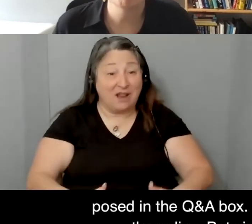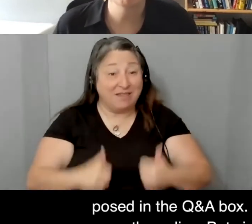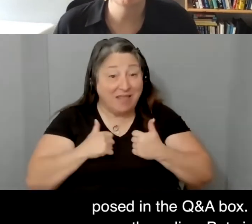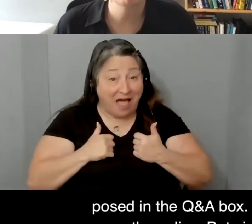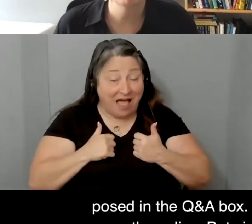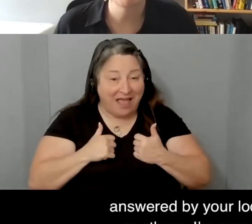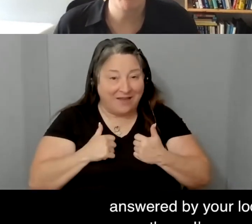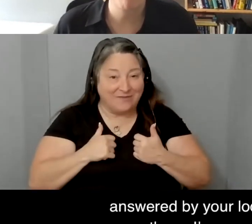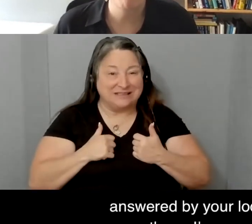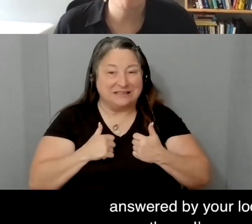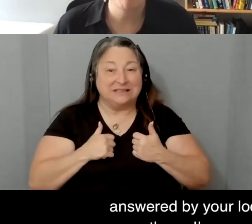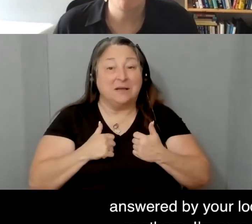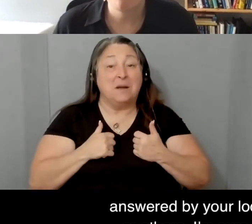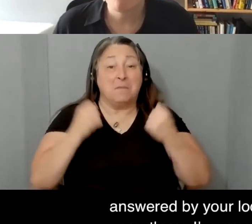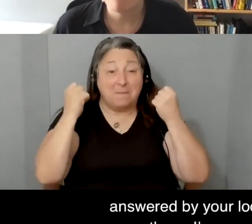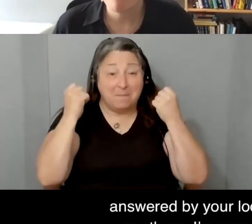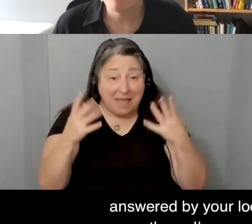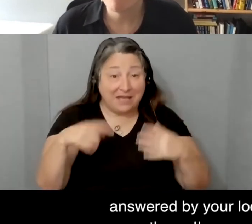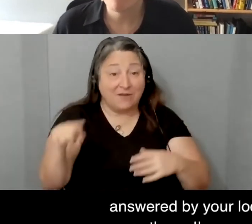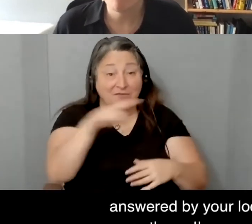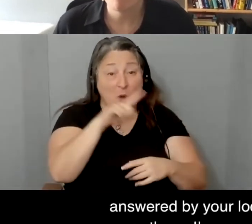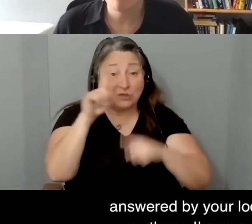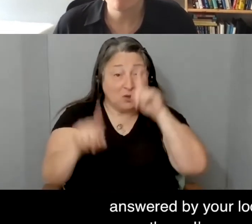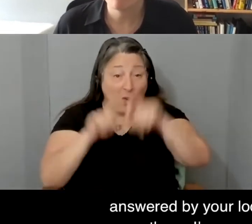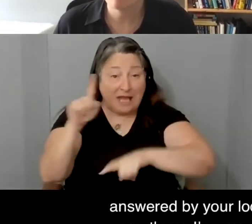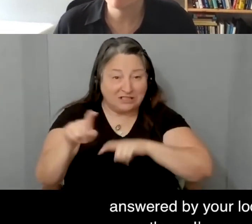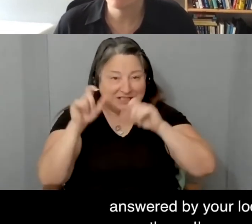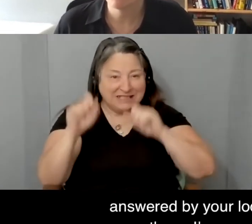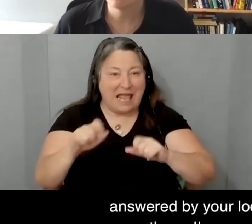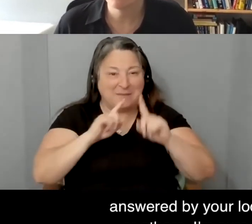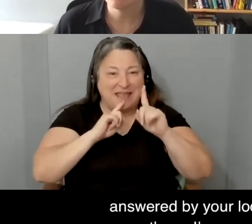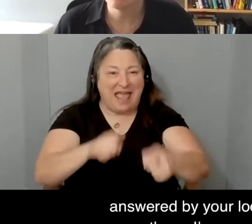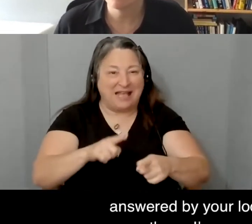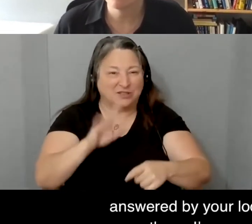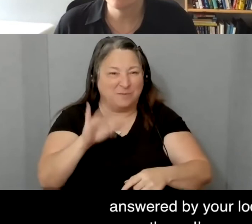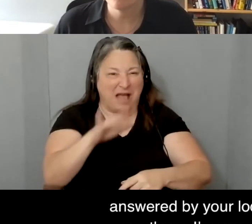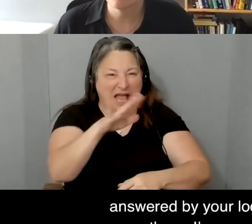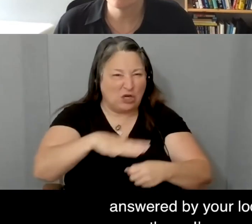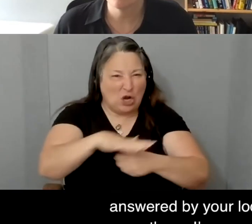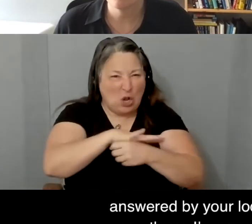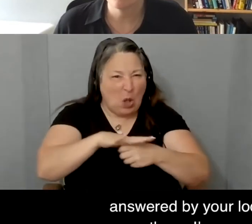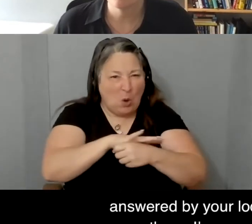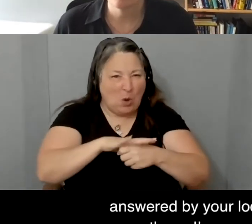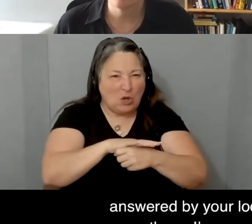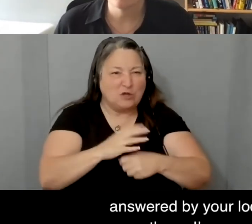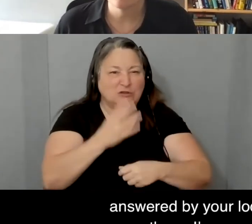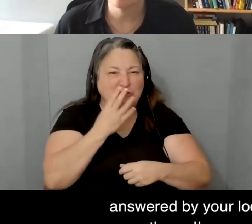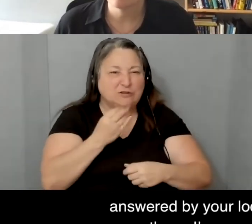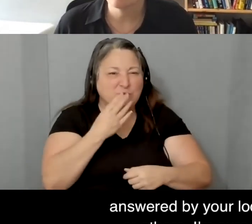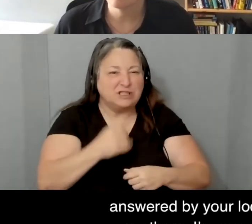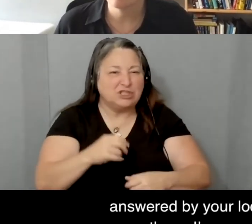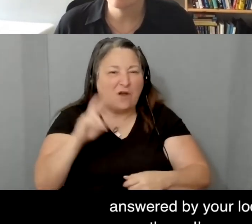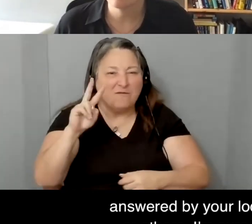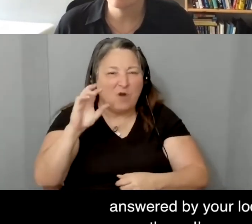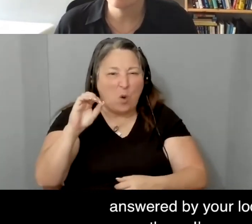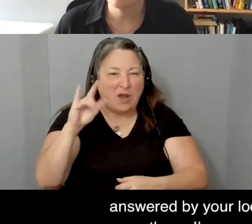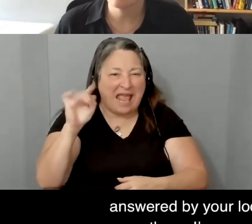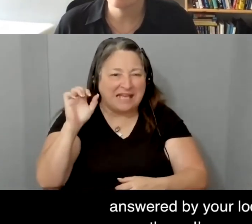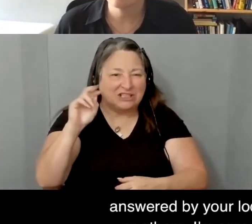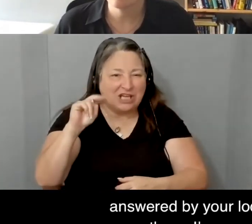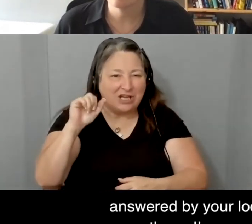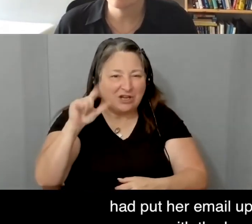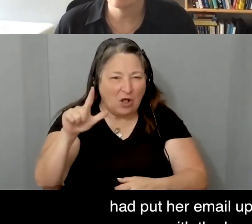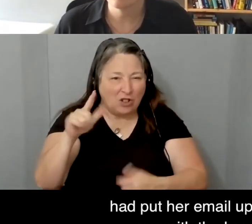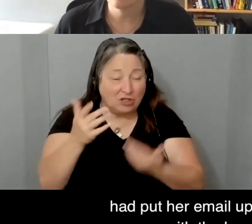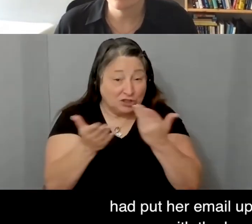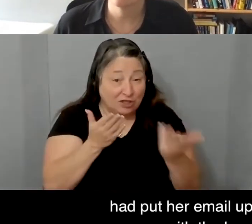of those could be answered by your local Jewish vocational service or others, I'm sure Sarah would not mind.